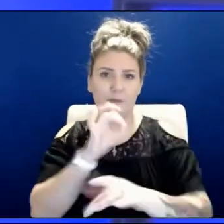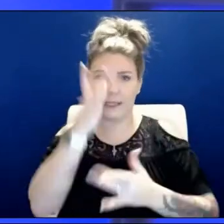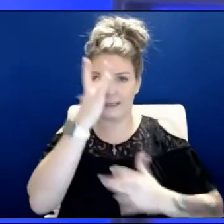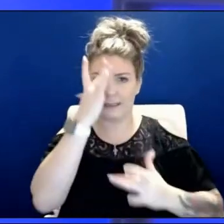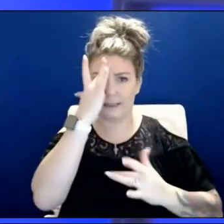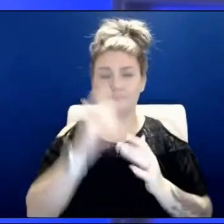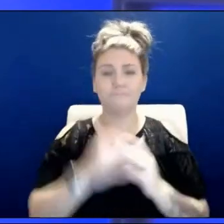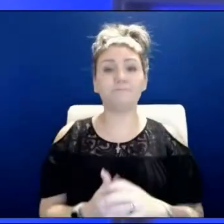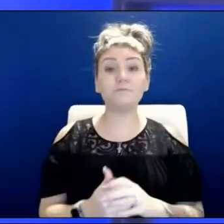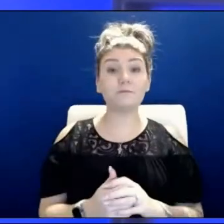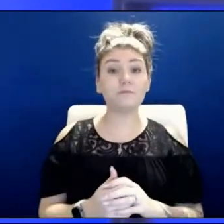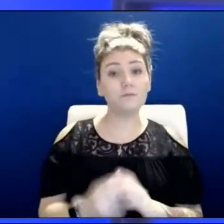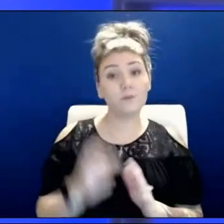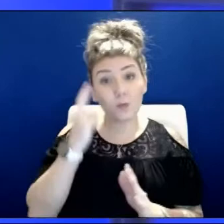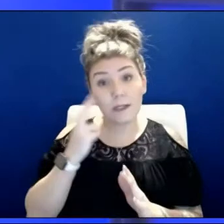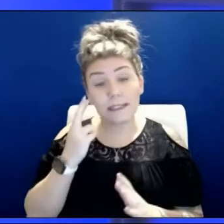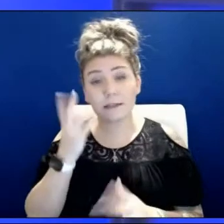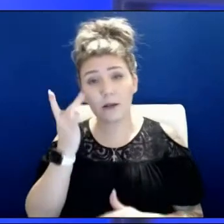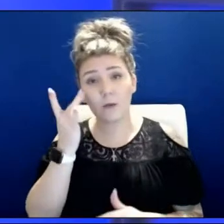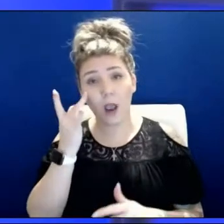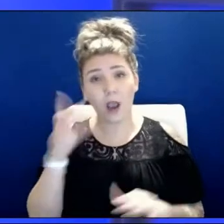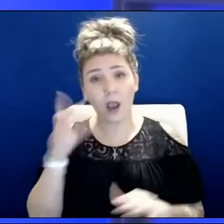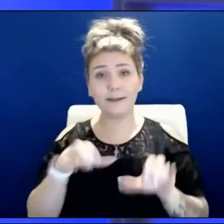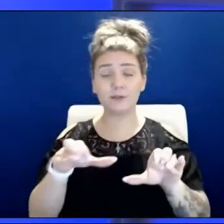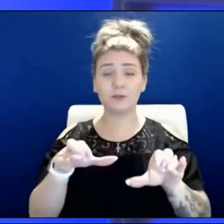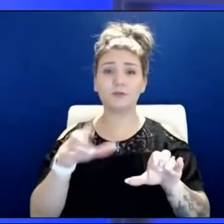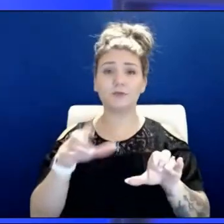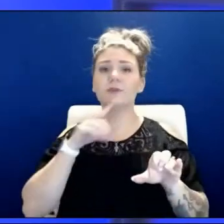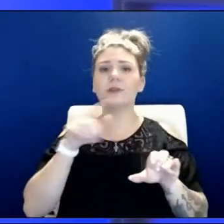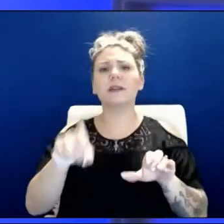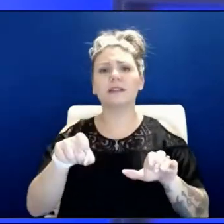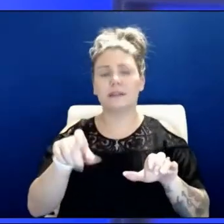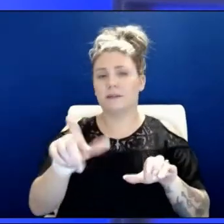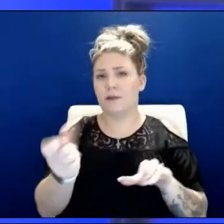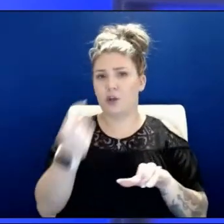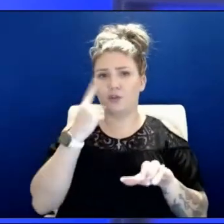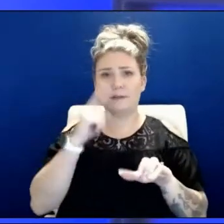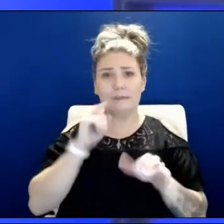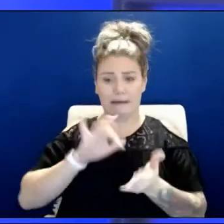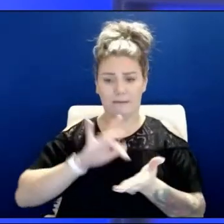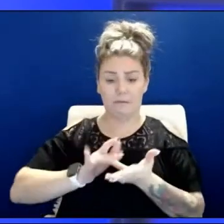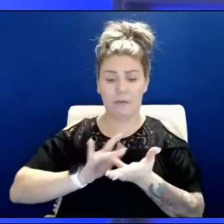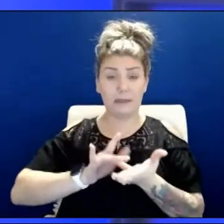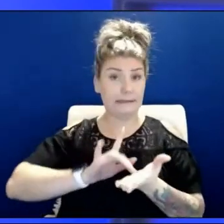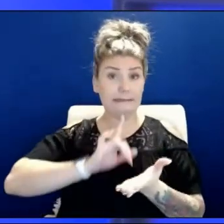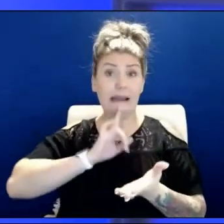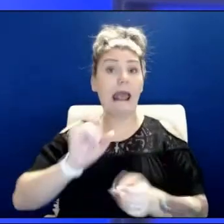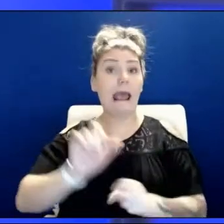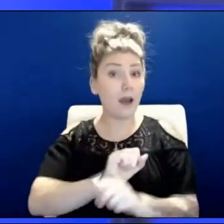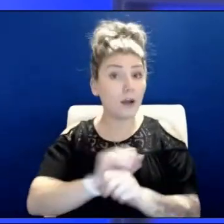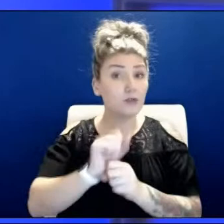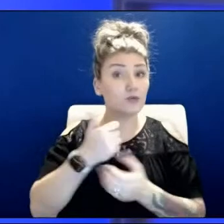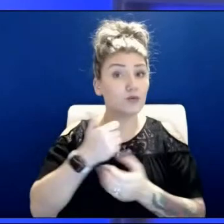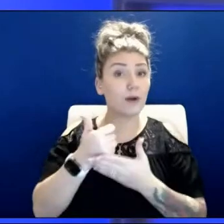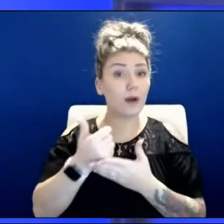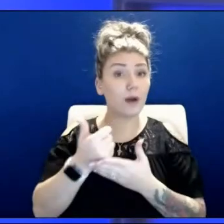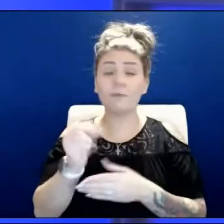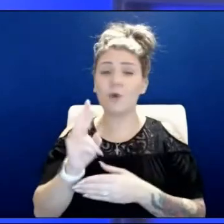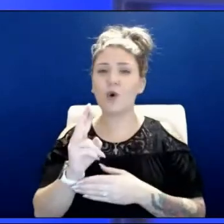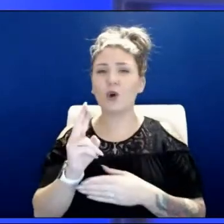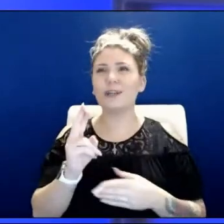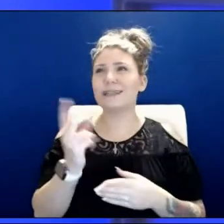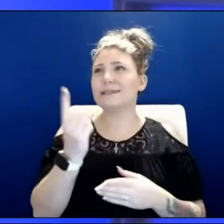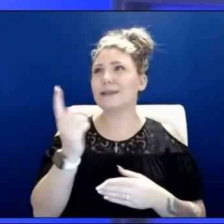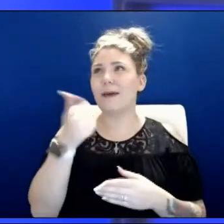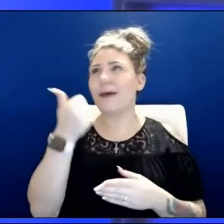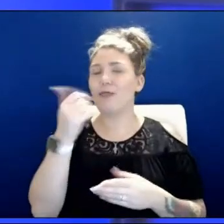that's done is because you have to be able to understand, is the medicine truly helping or is some other effect?